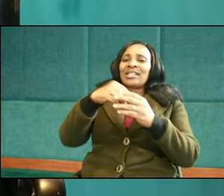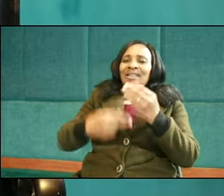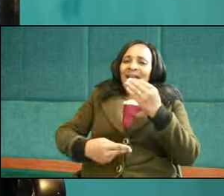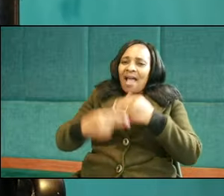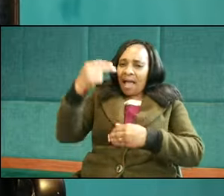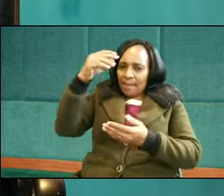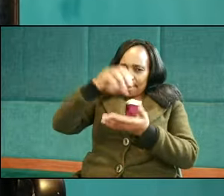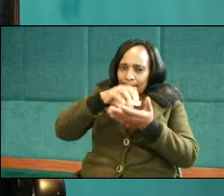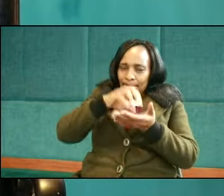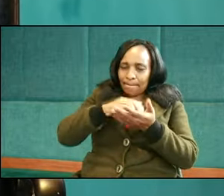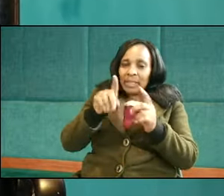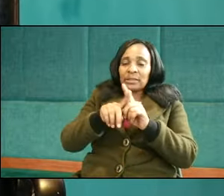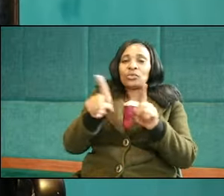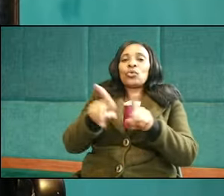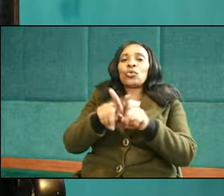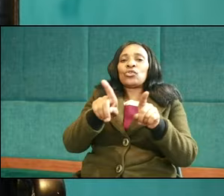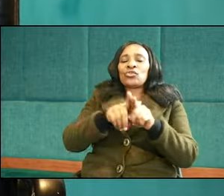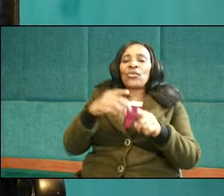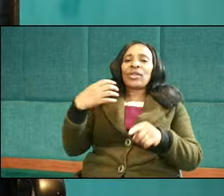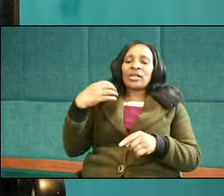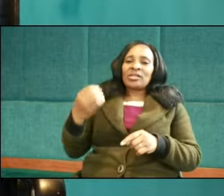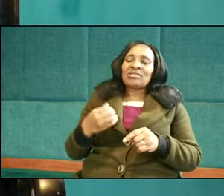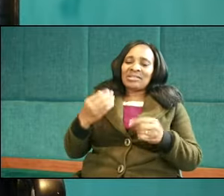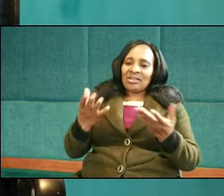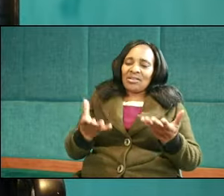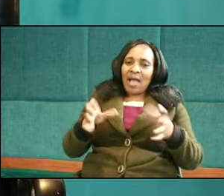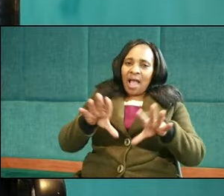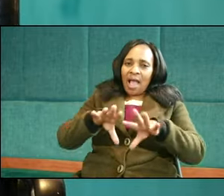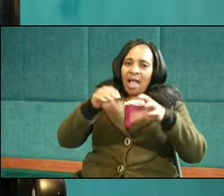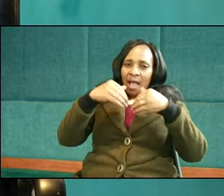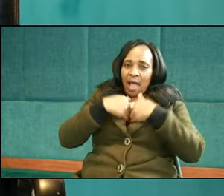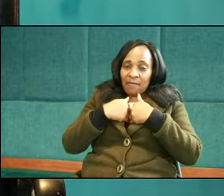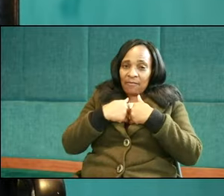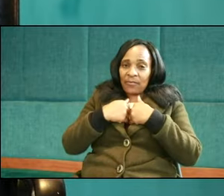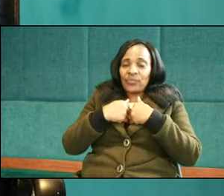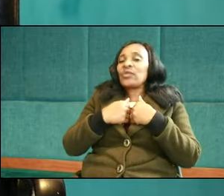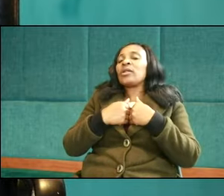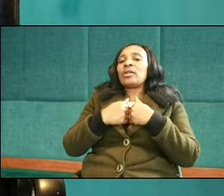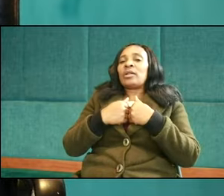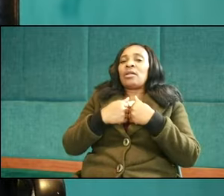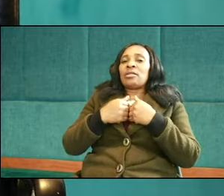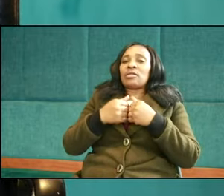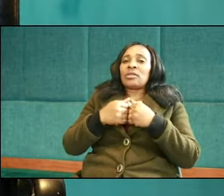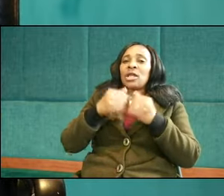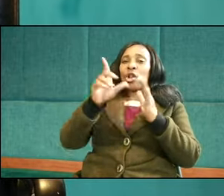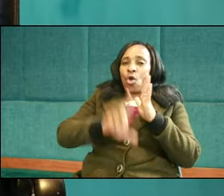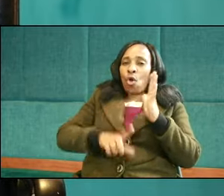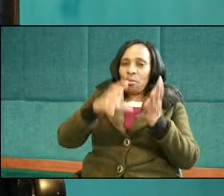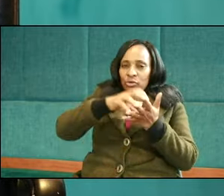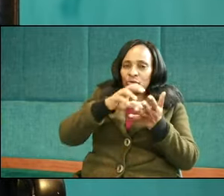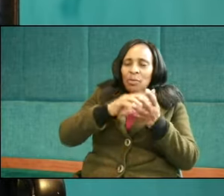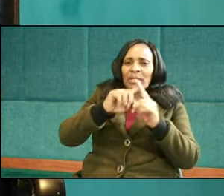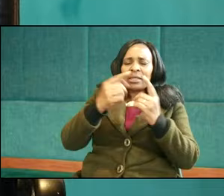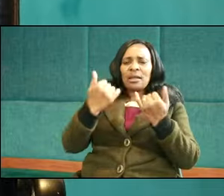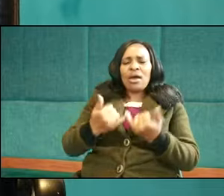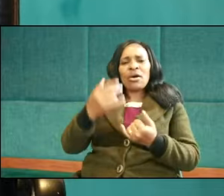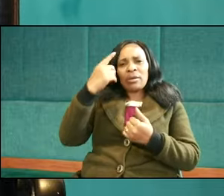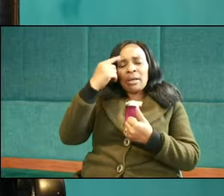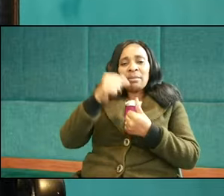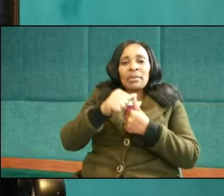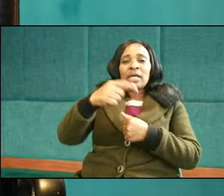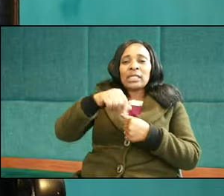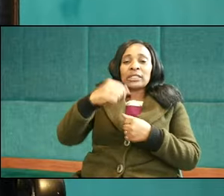positions, but also the rich occupy the low positions. He reminds us to remember